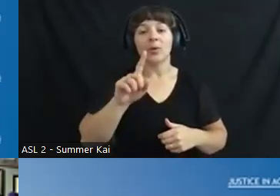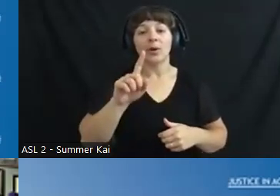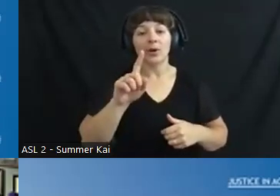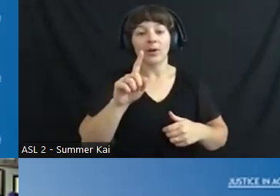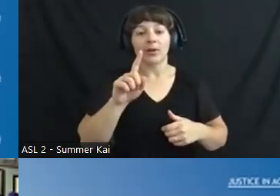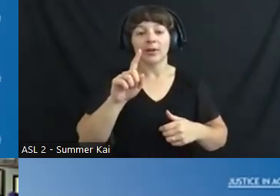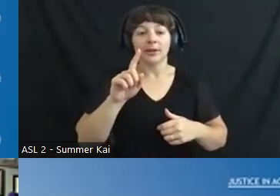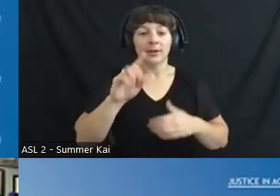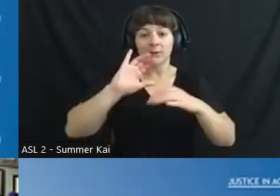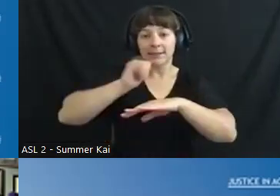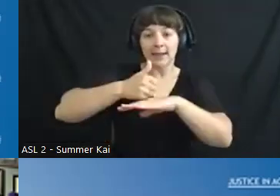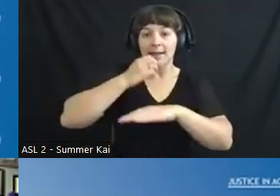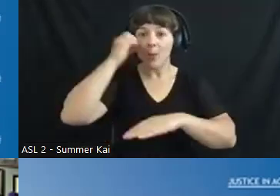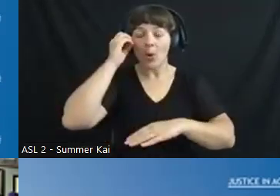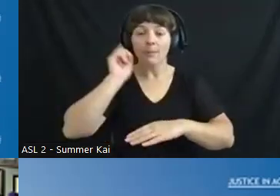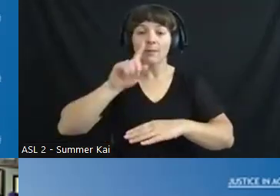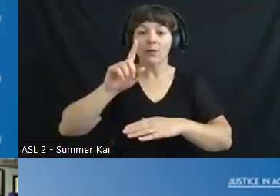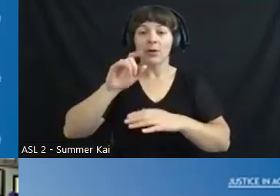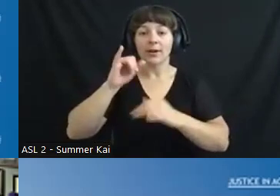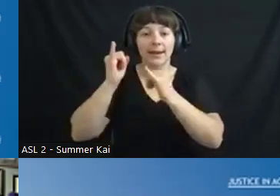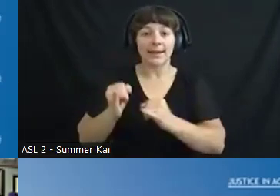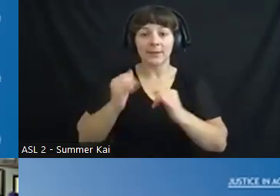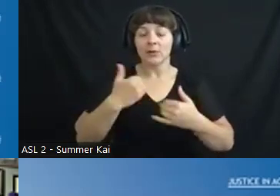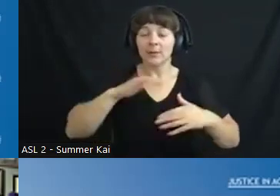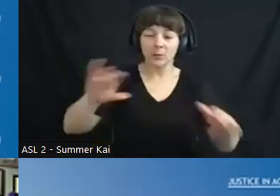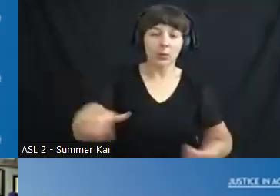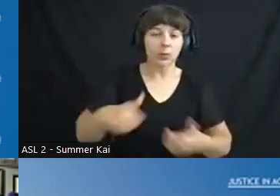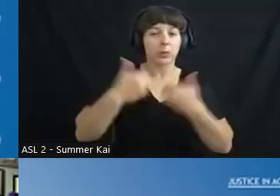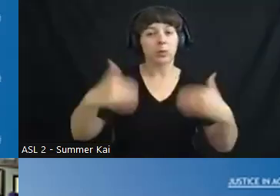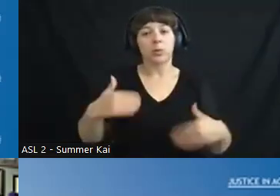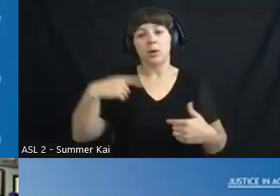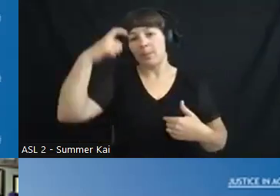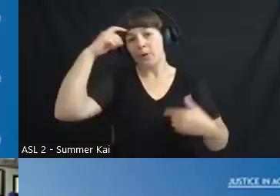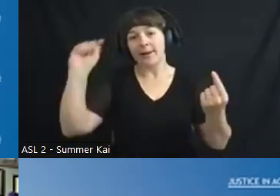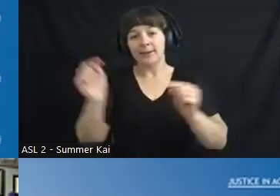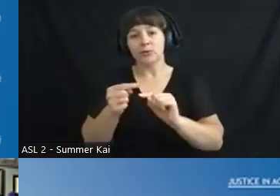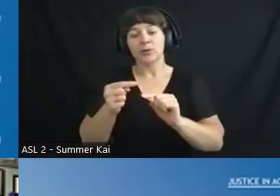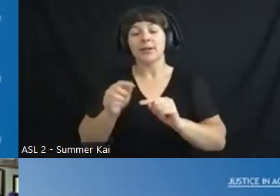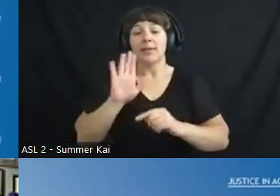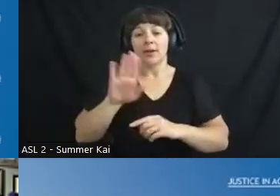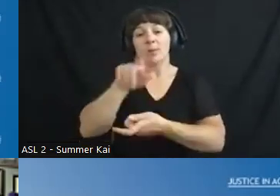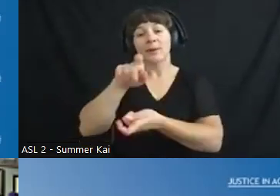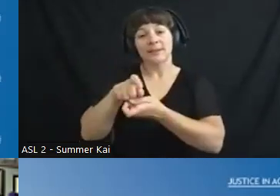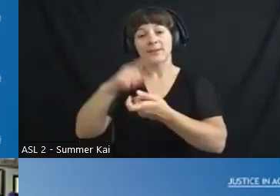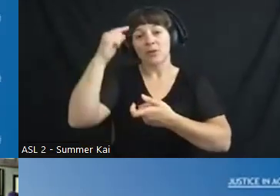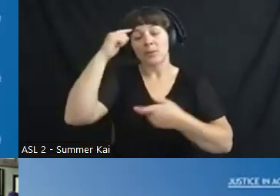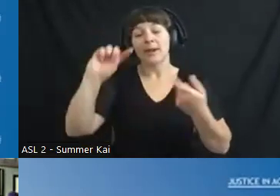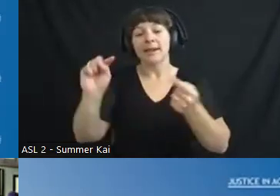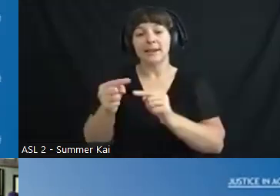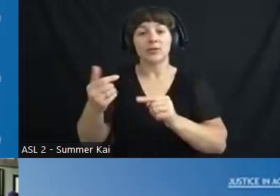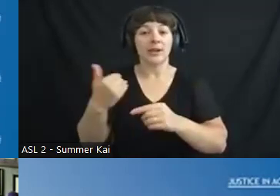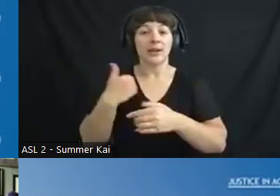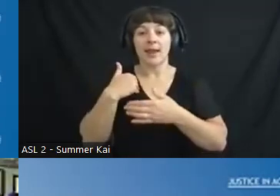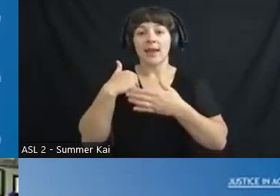individual with a challenging brain injury situation because their particular brain injury had a subset